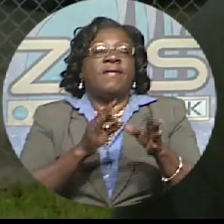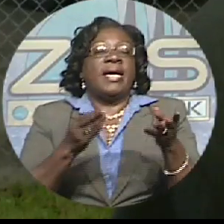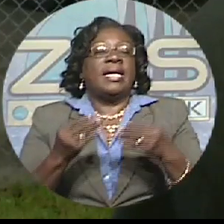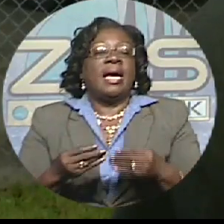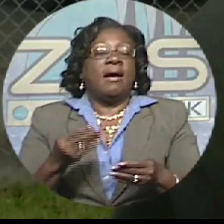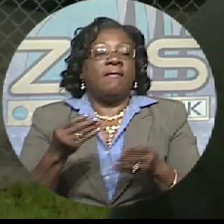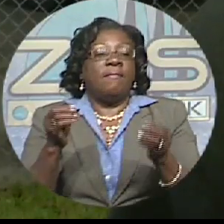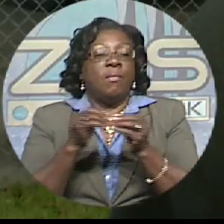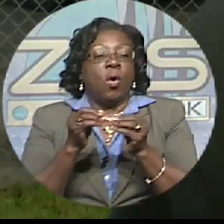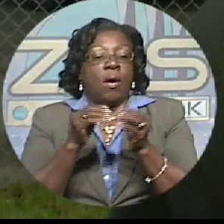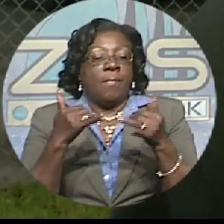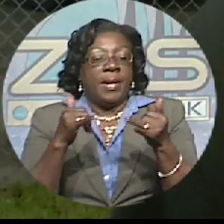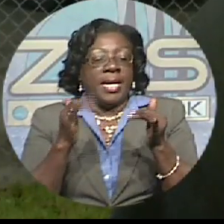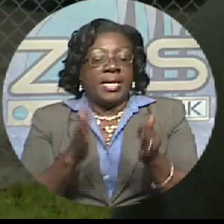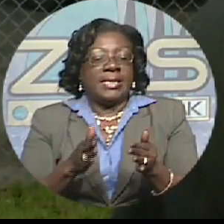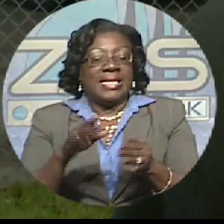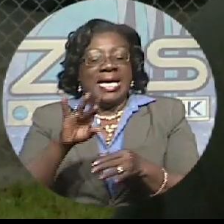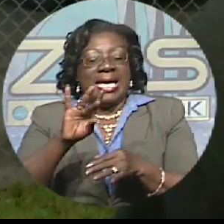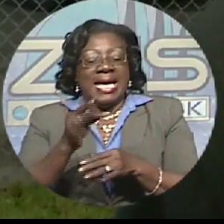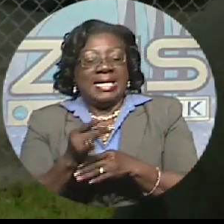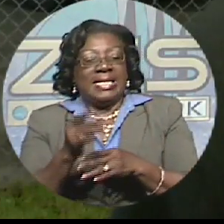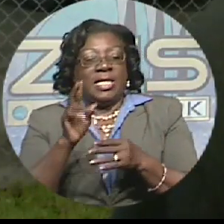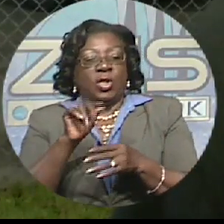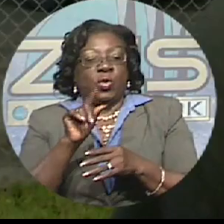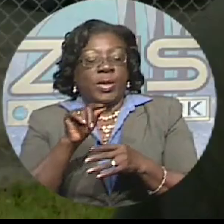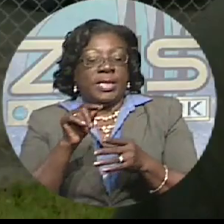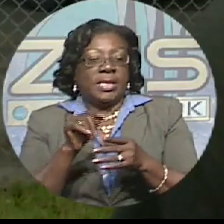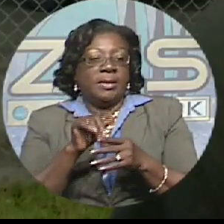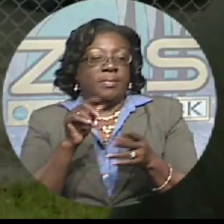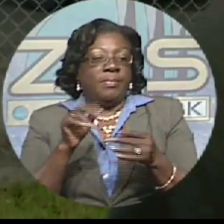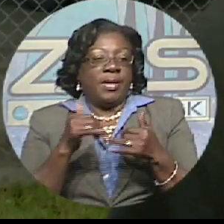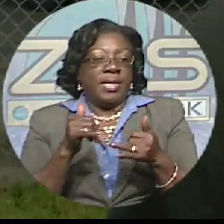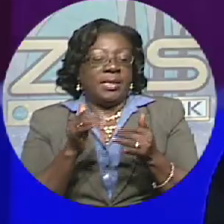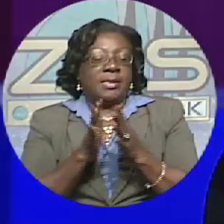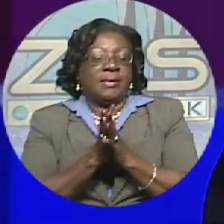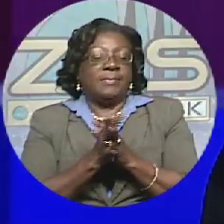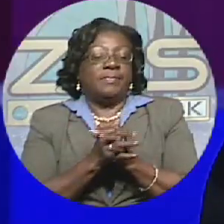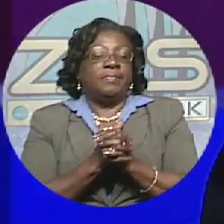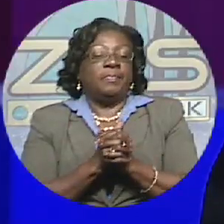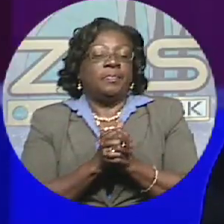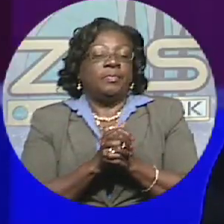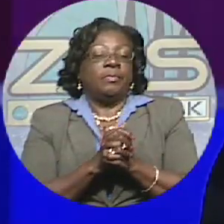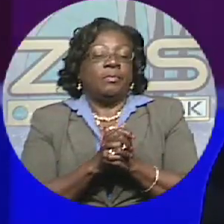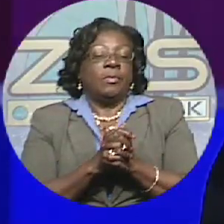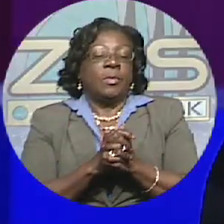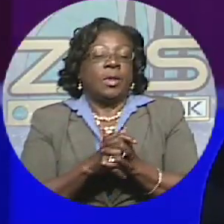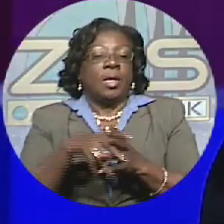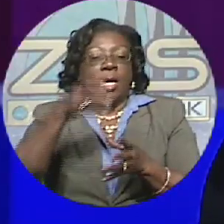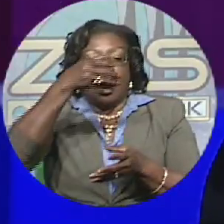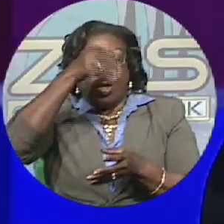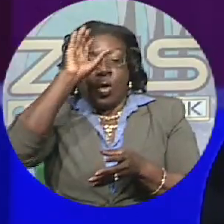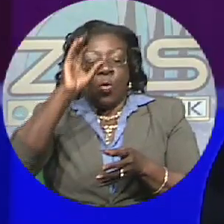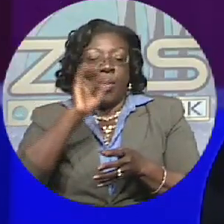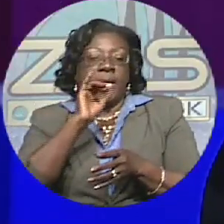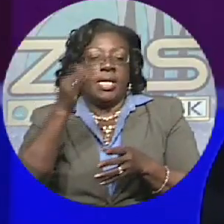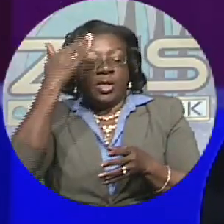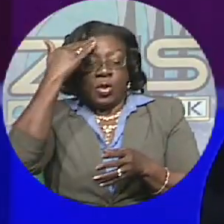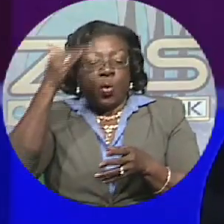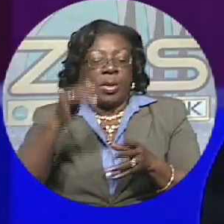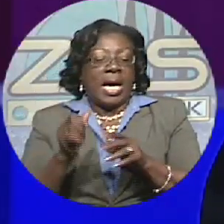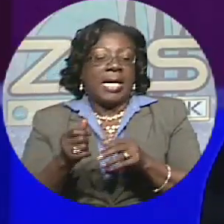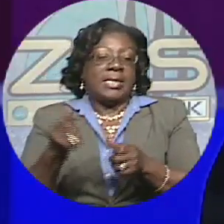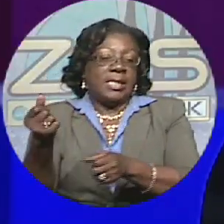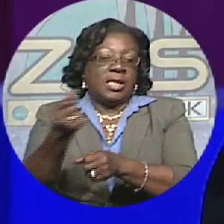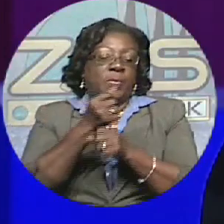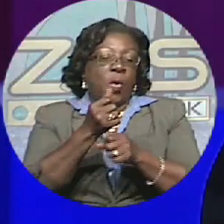18 young ball players, 18 to 25 going to the national team, I have no difficulty with it. Cuba is known as a sports power around the world,